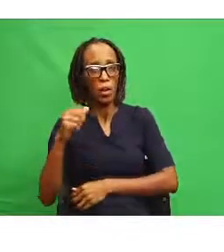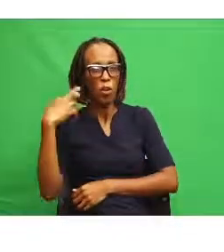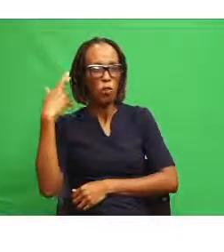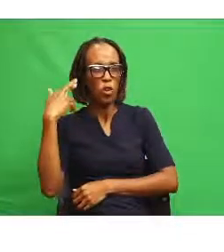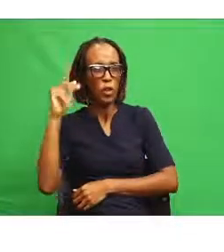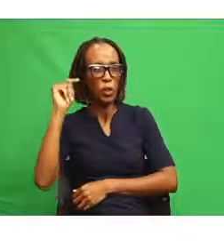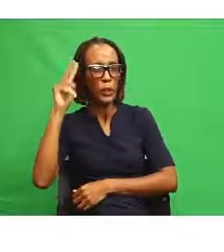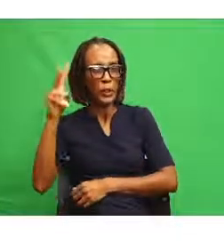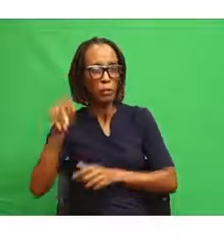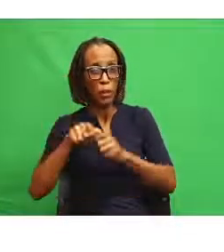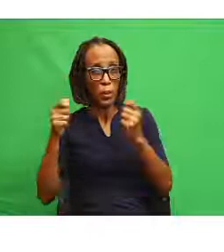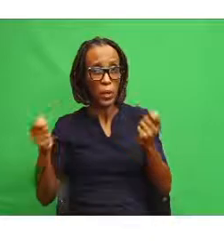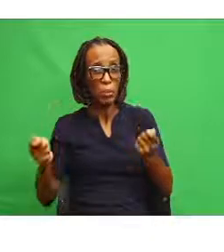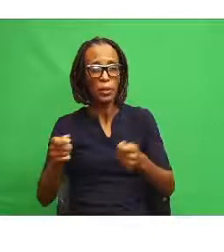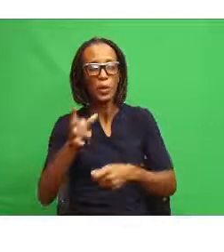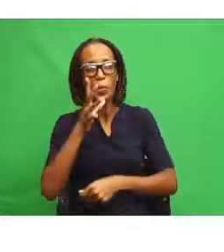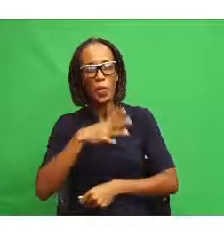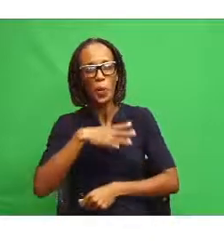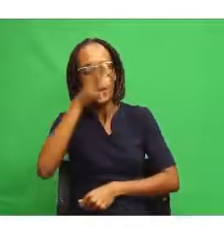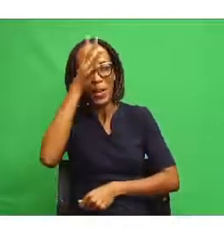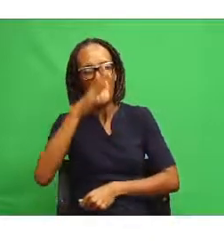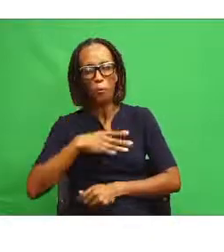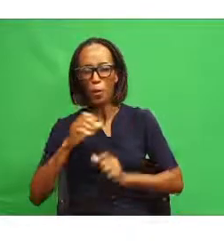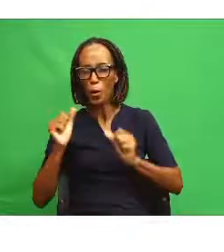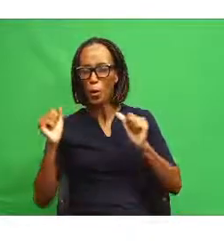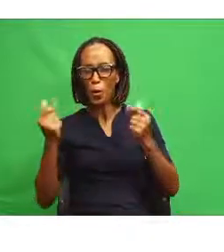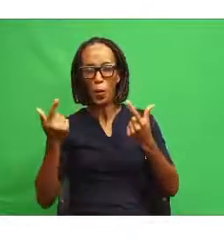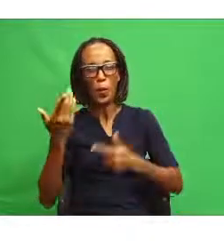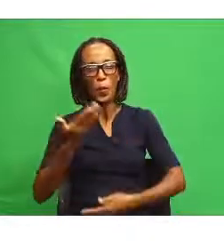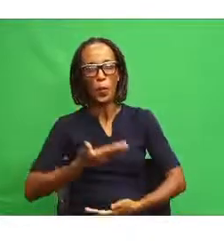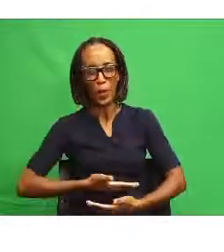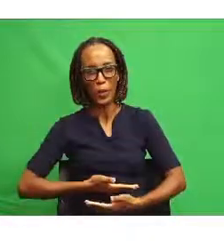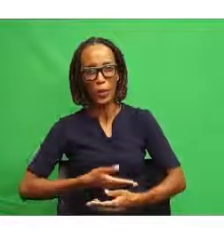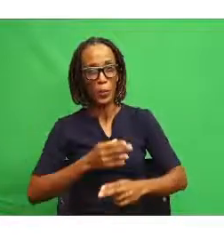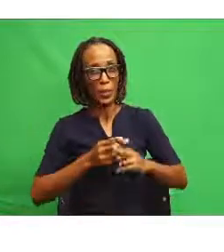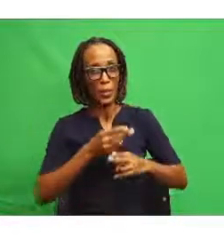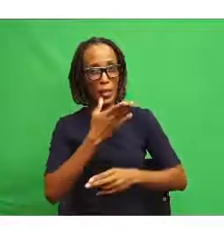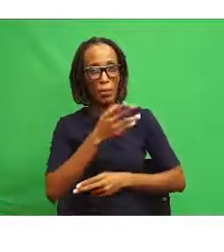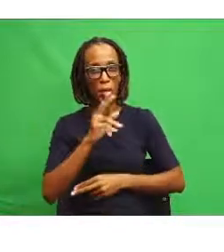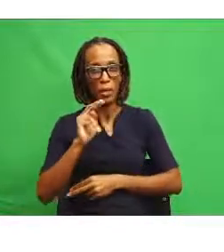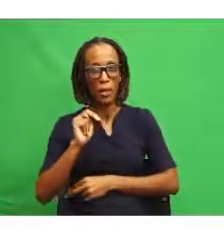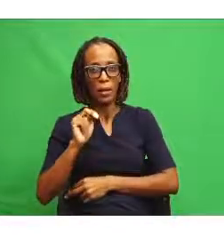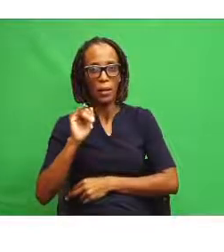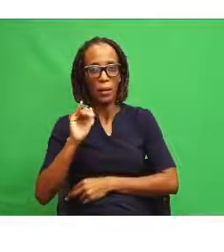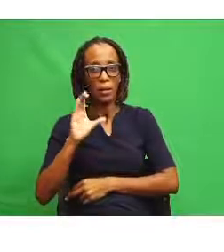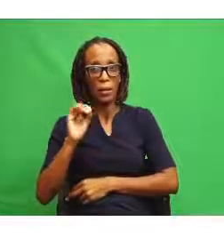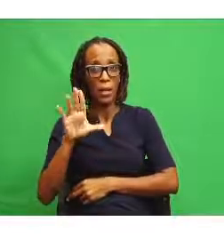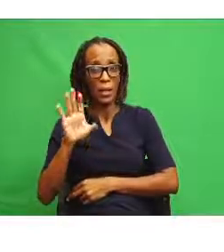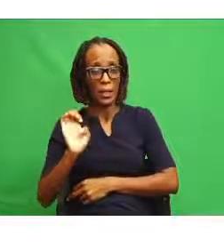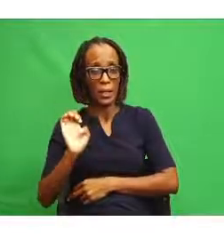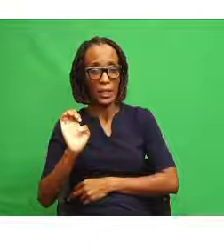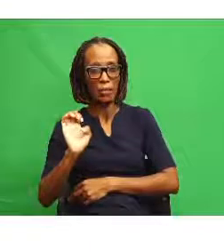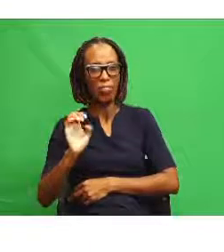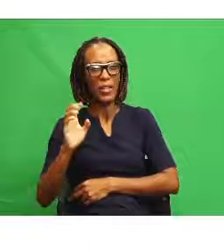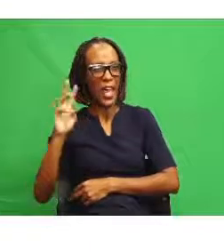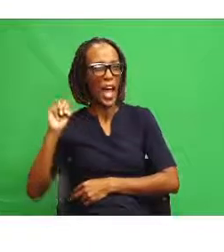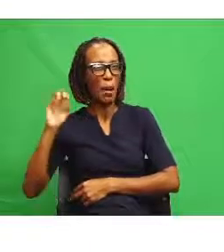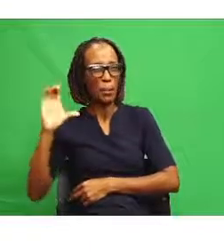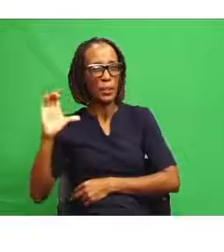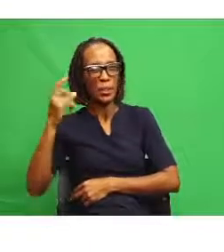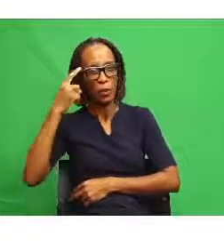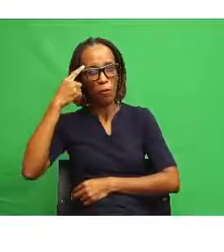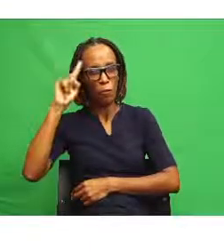ladies and gentlemen, welcome. My name is Nicole Larson and I will be your Master of Ceremony